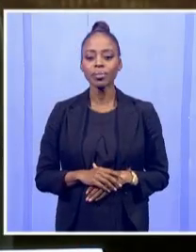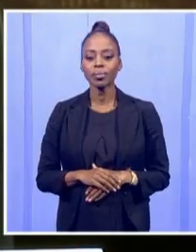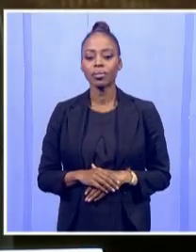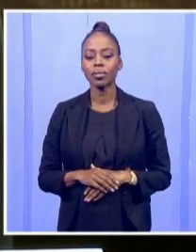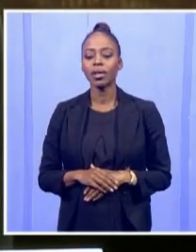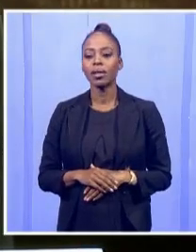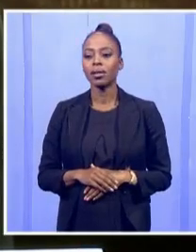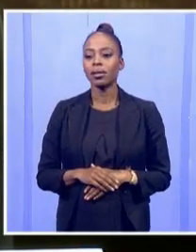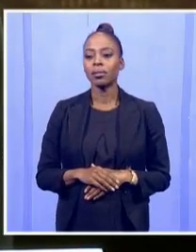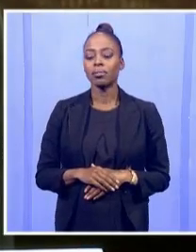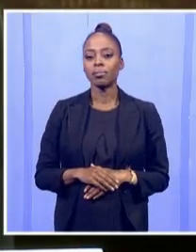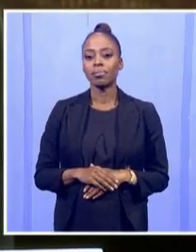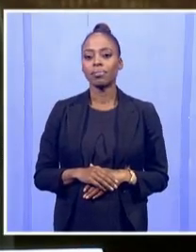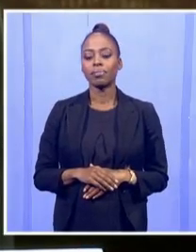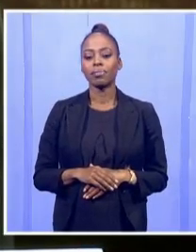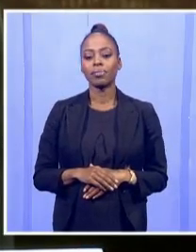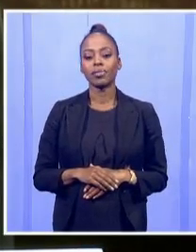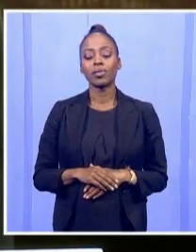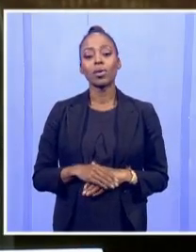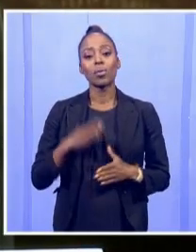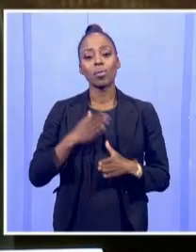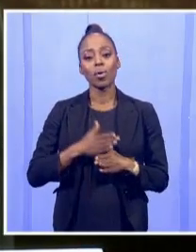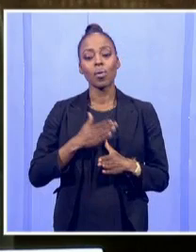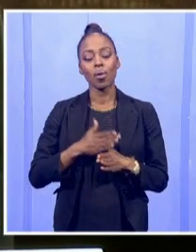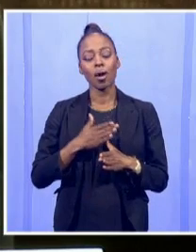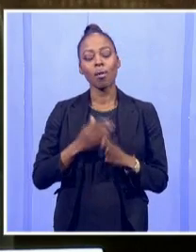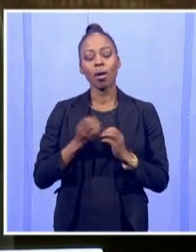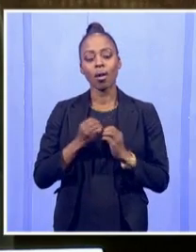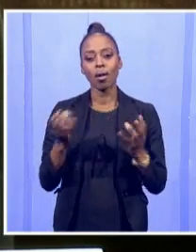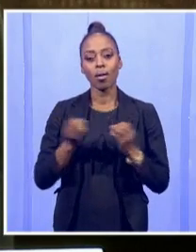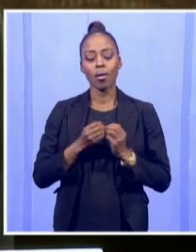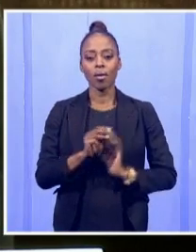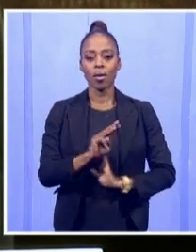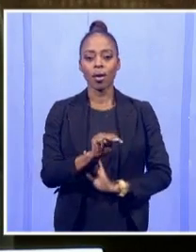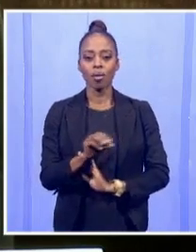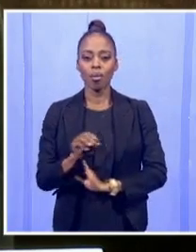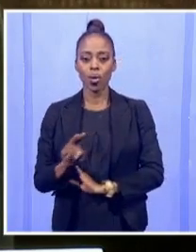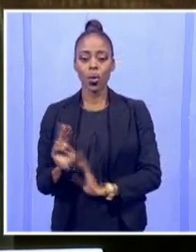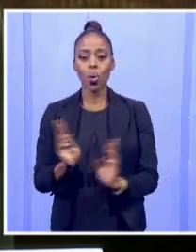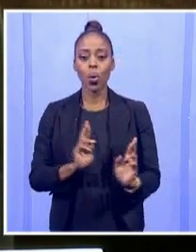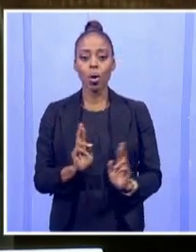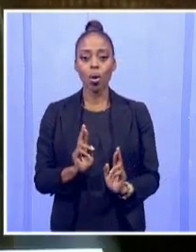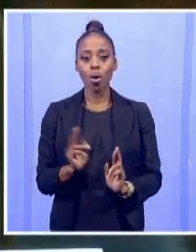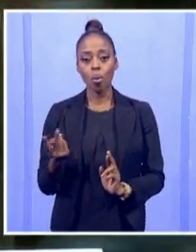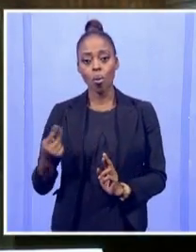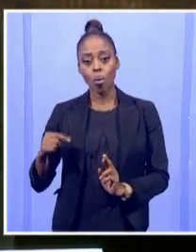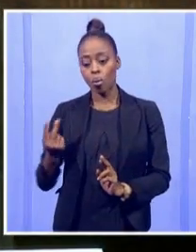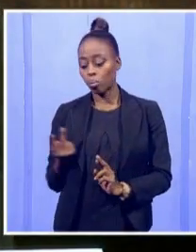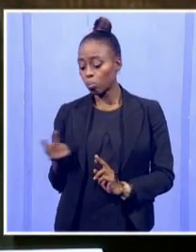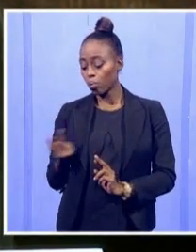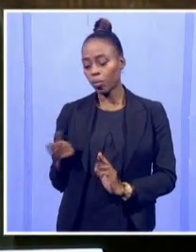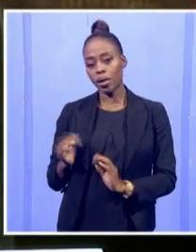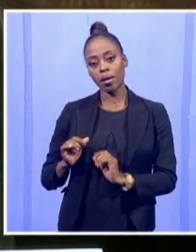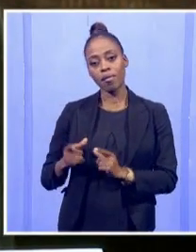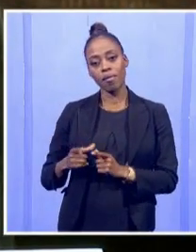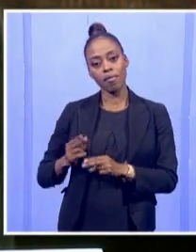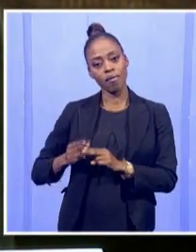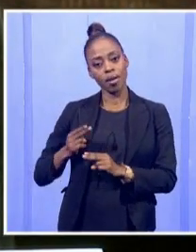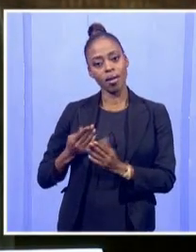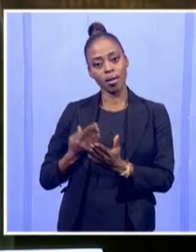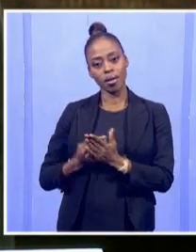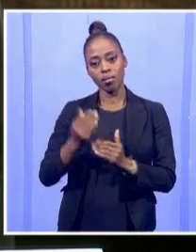work on a number of memorandum of understanding that we hope to complete between the two countries within the next 2